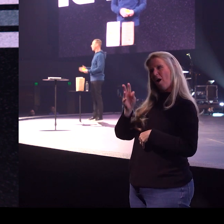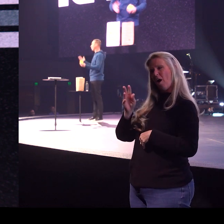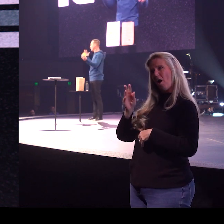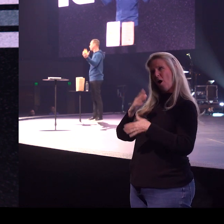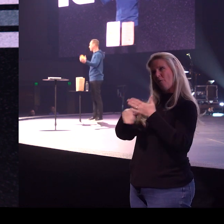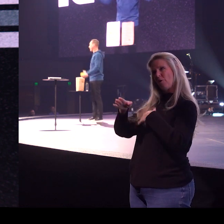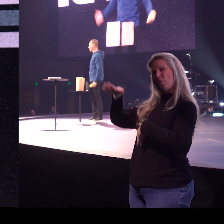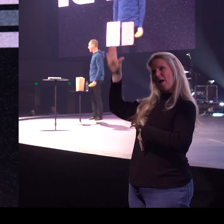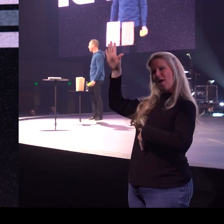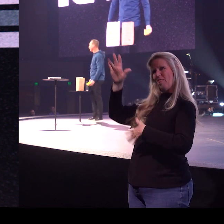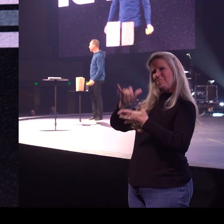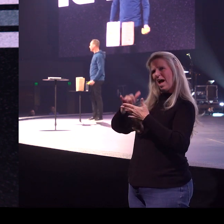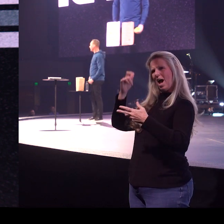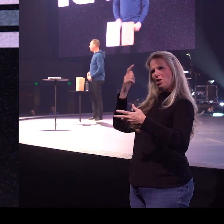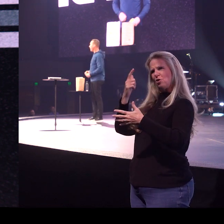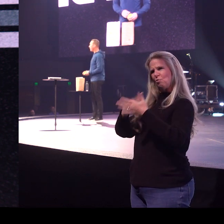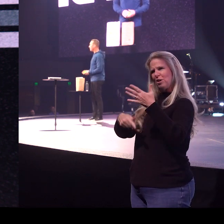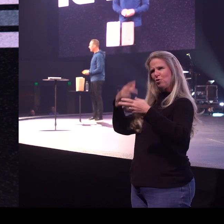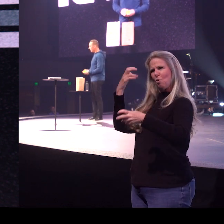wrong with our world today, all right?